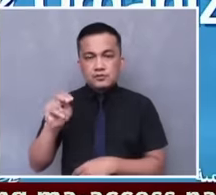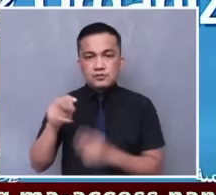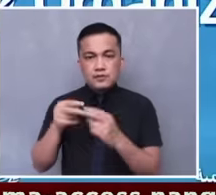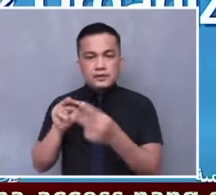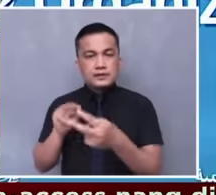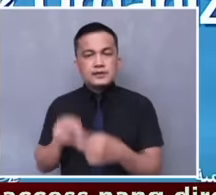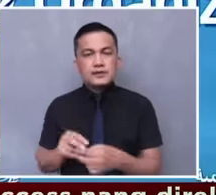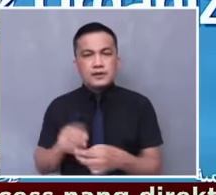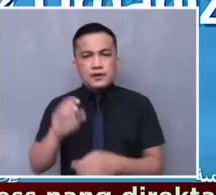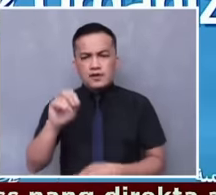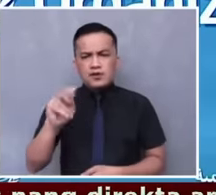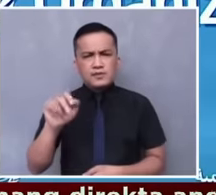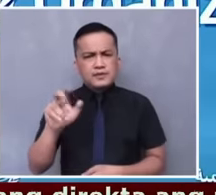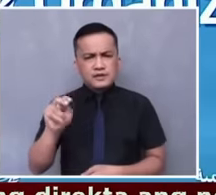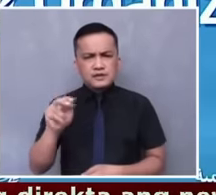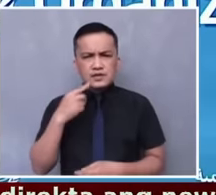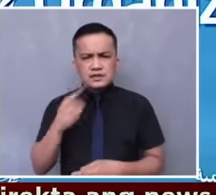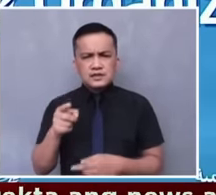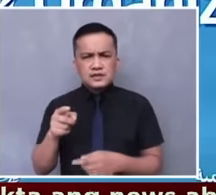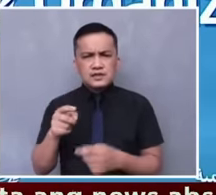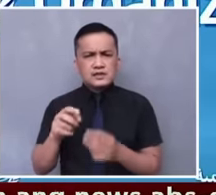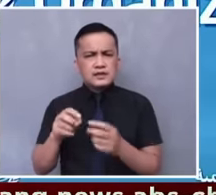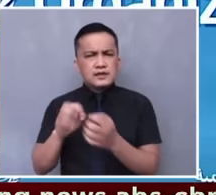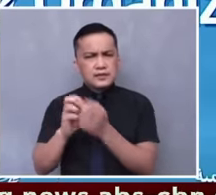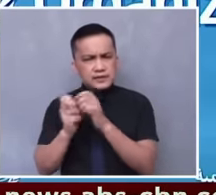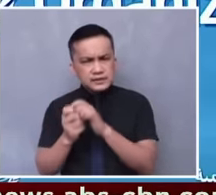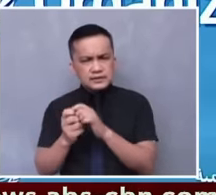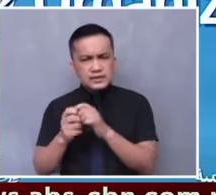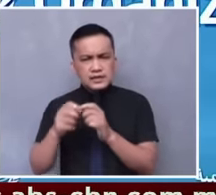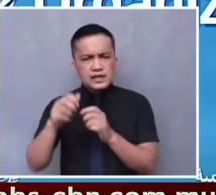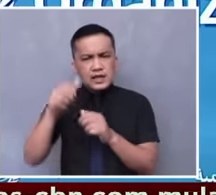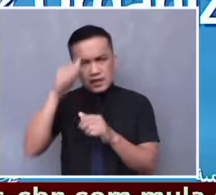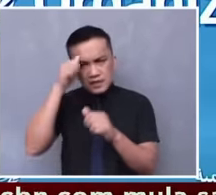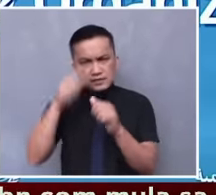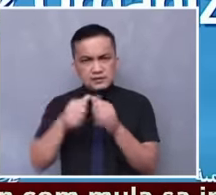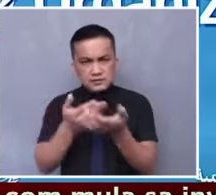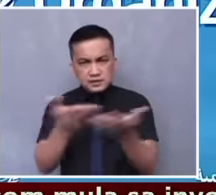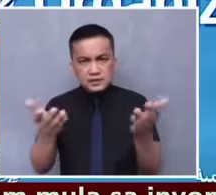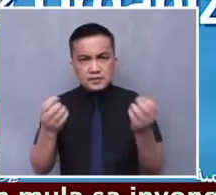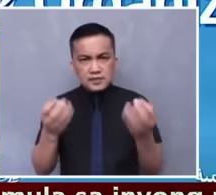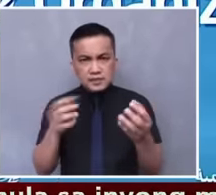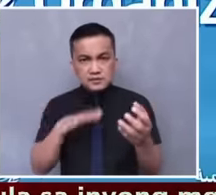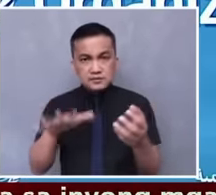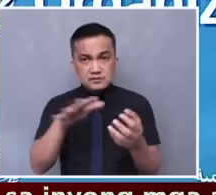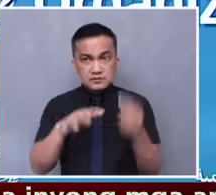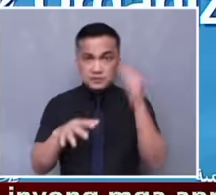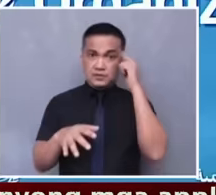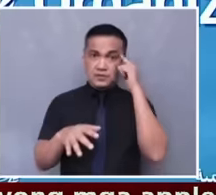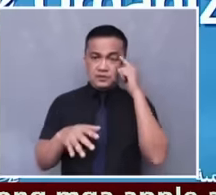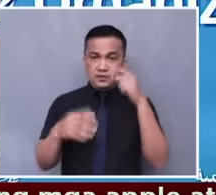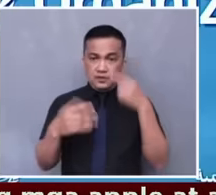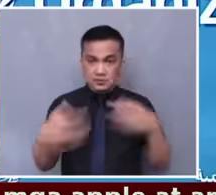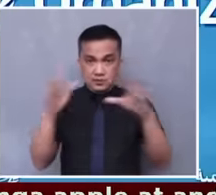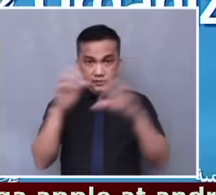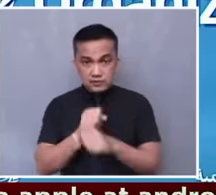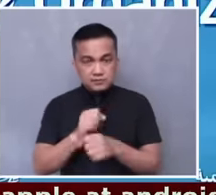very emergence is another reminder that although many of us might think we're done with COVID-19,